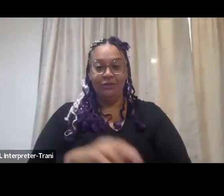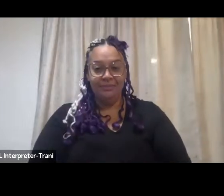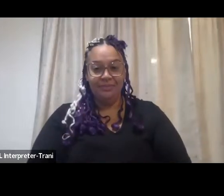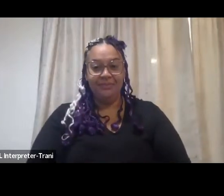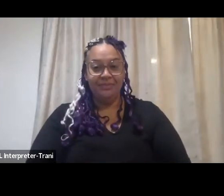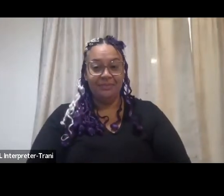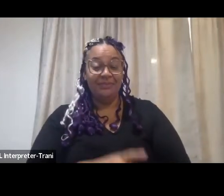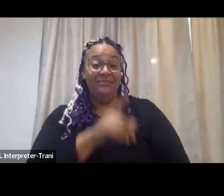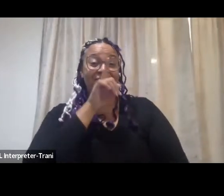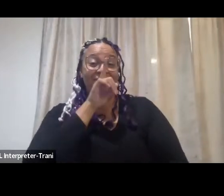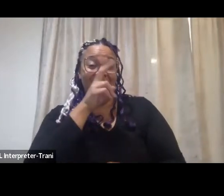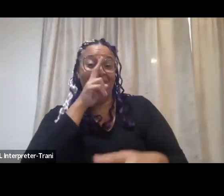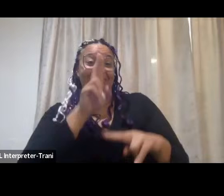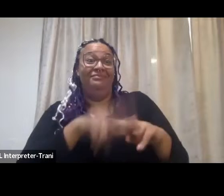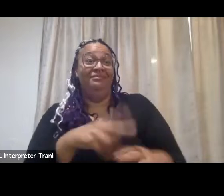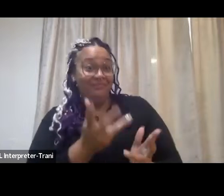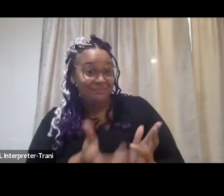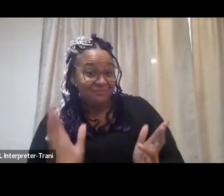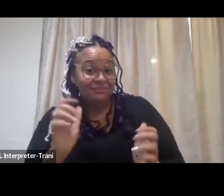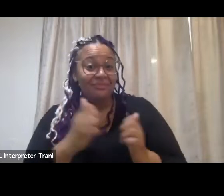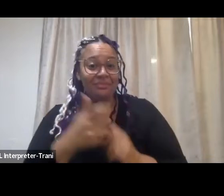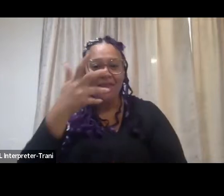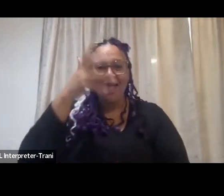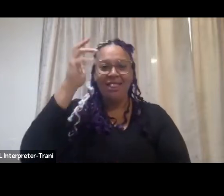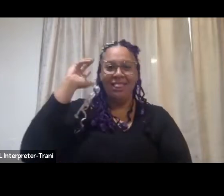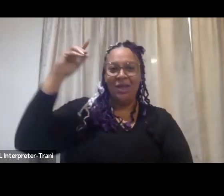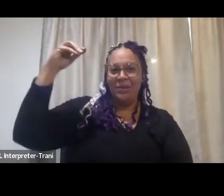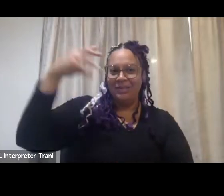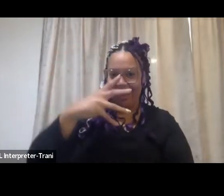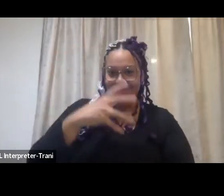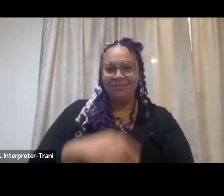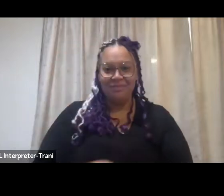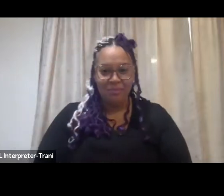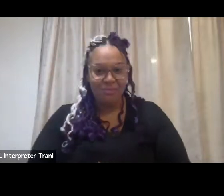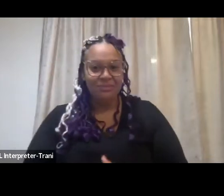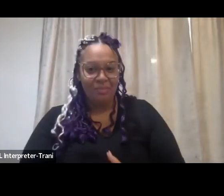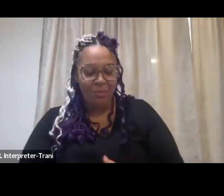Real fun stuff with that Leo Sun stuff.